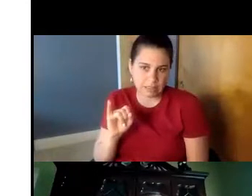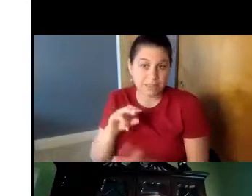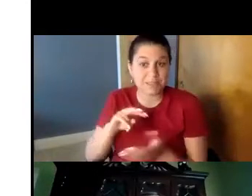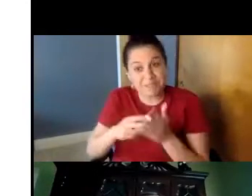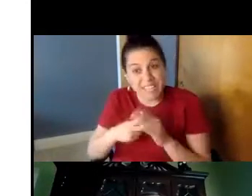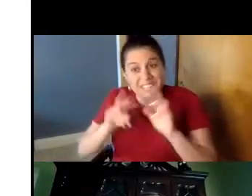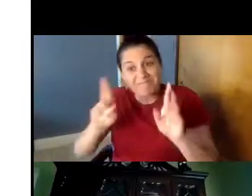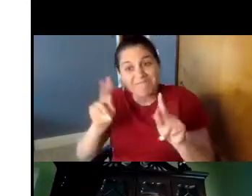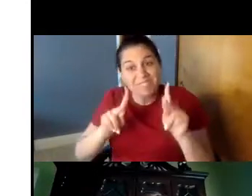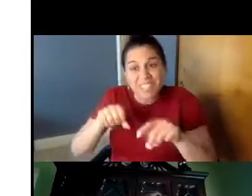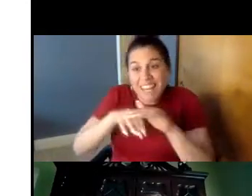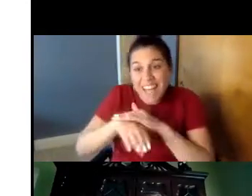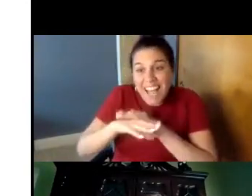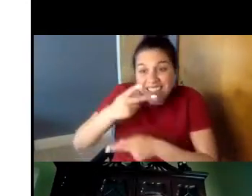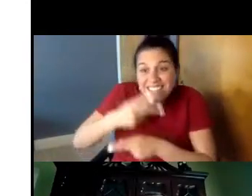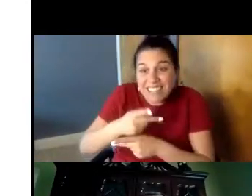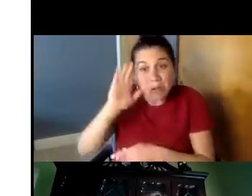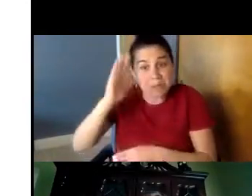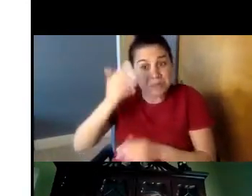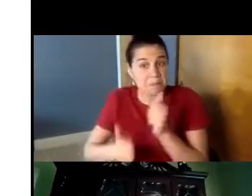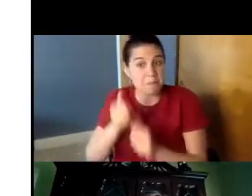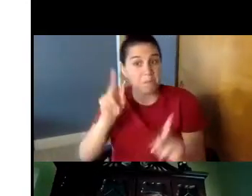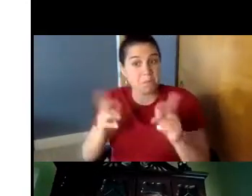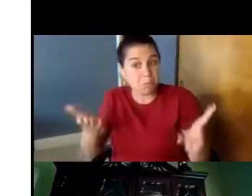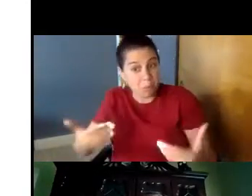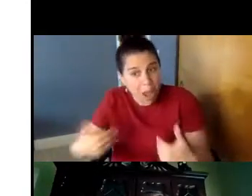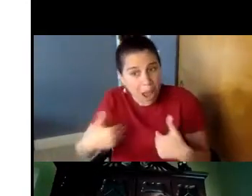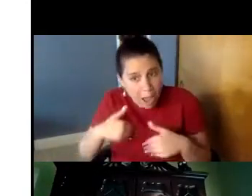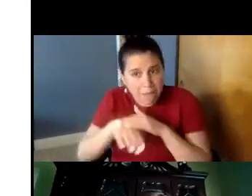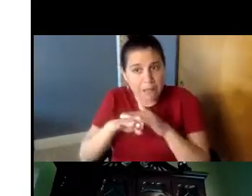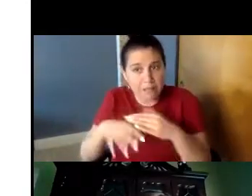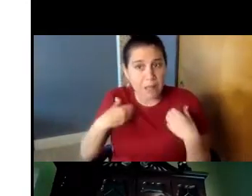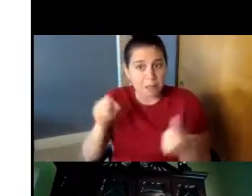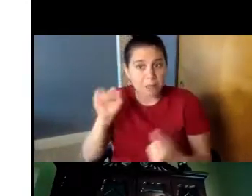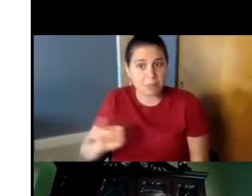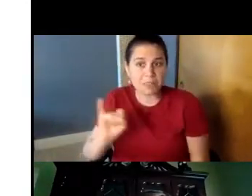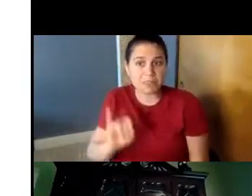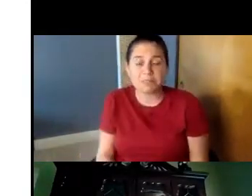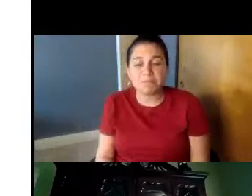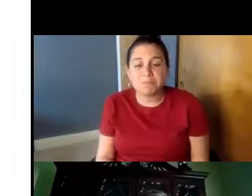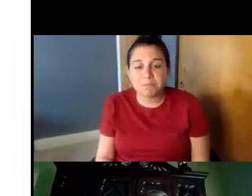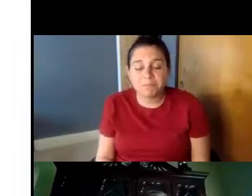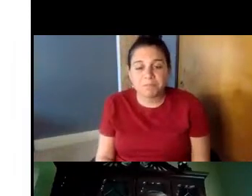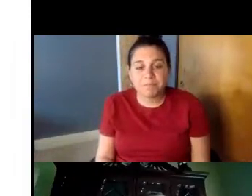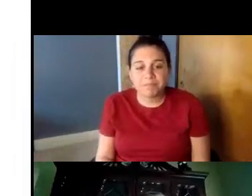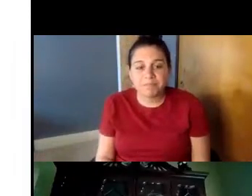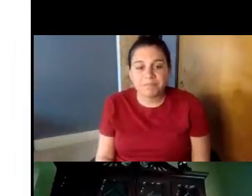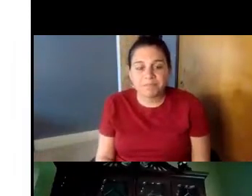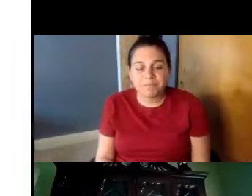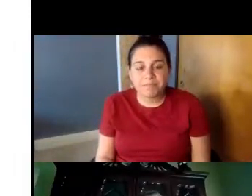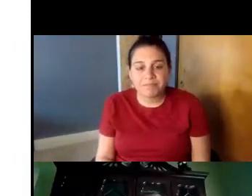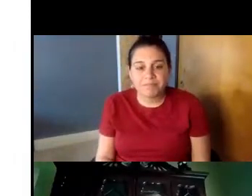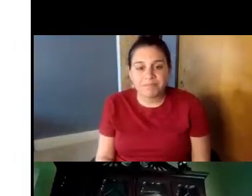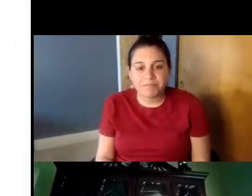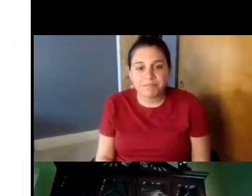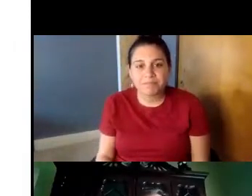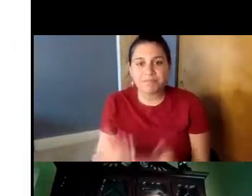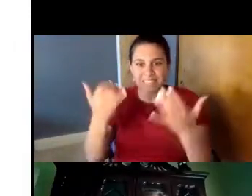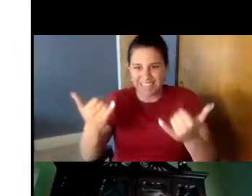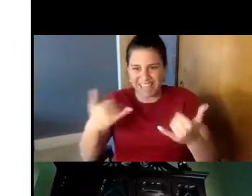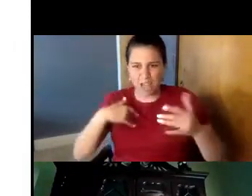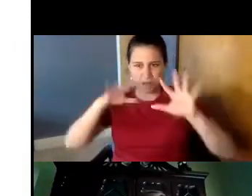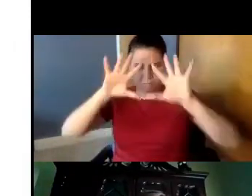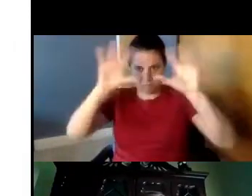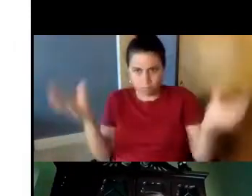access care because most people in our region have access to health insurance. So if you look at the big picture data for the